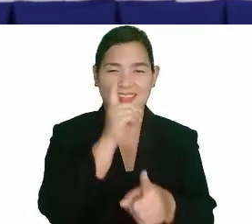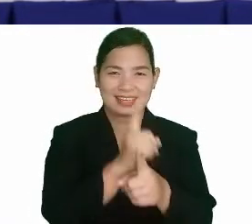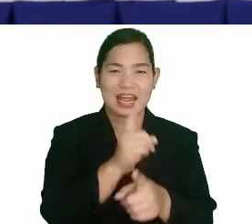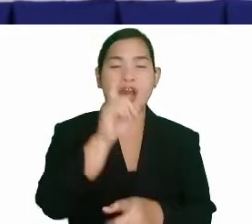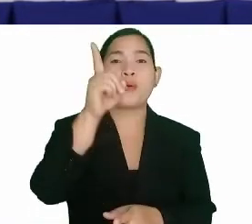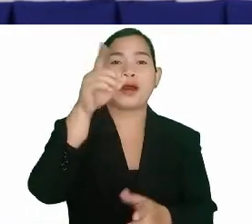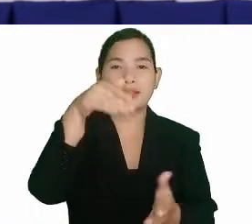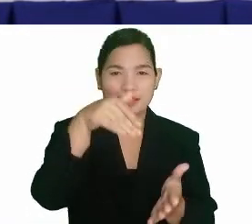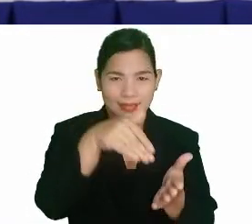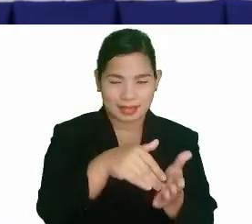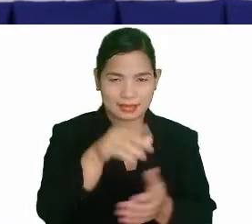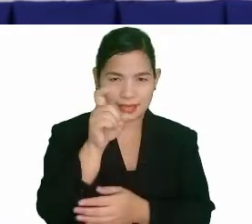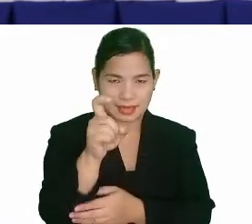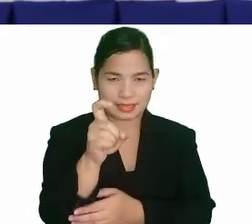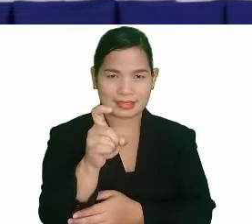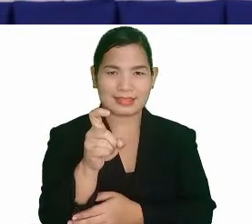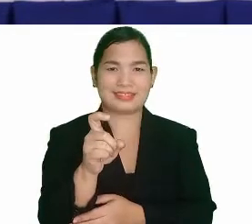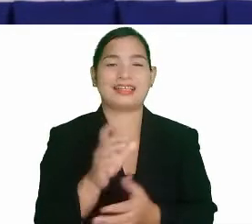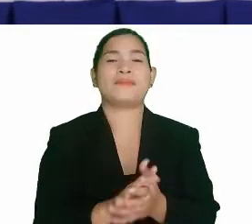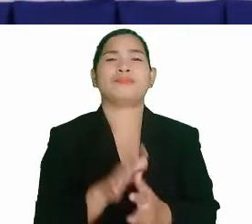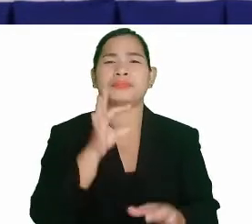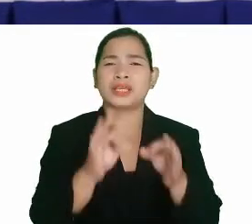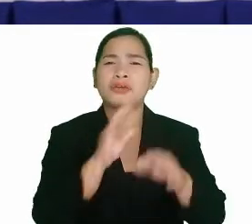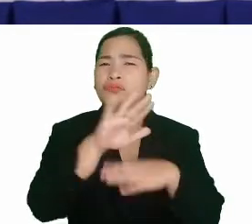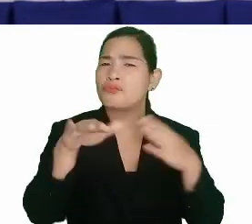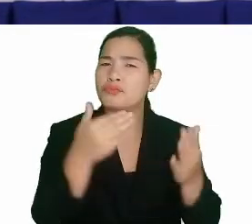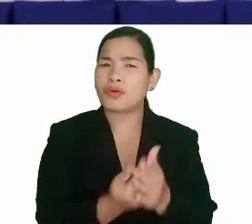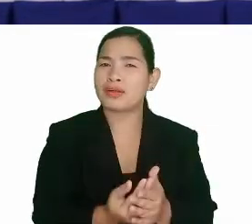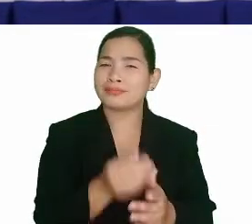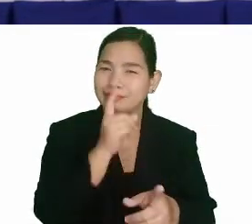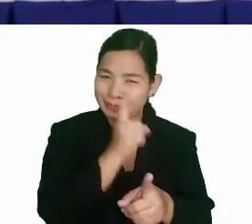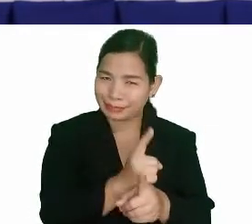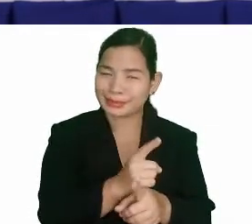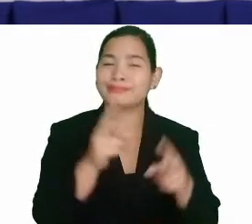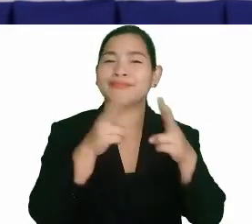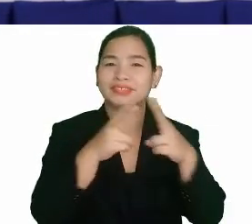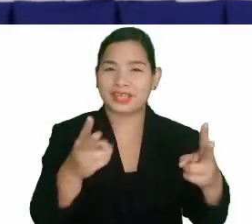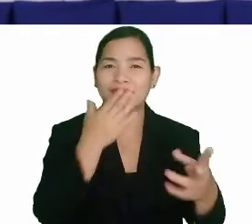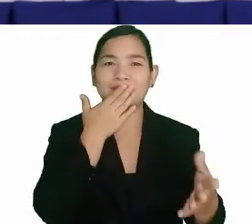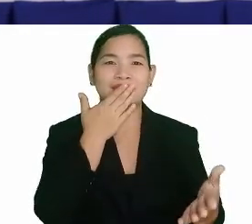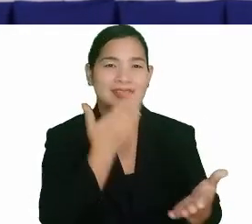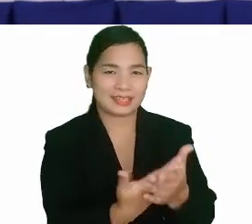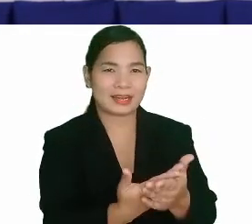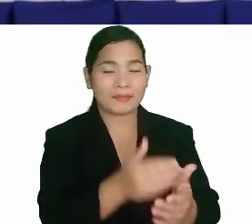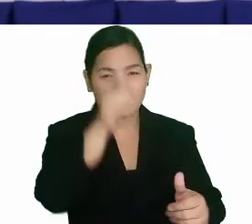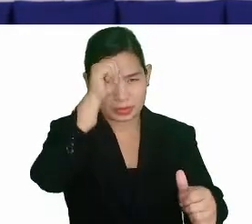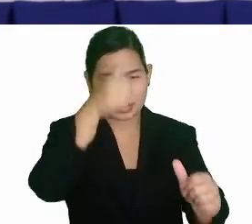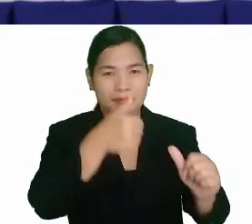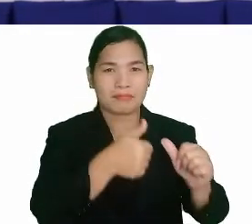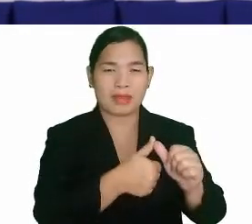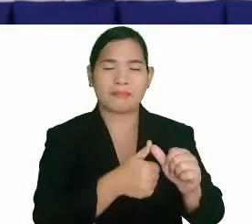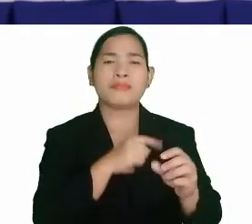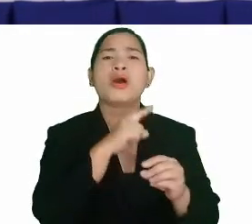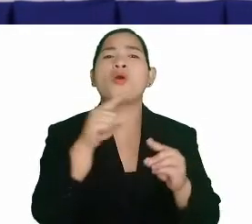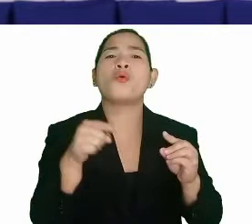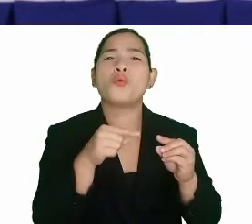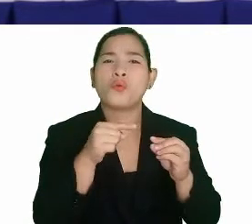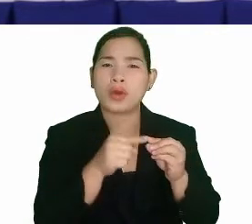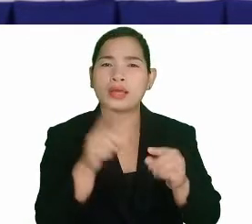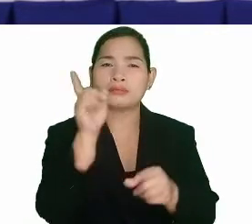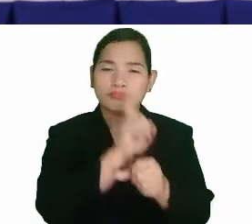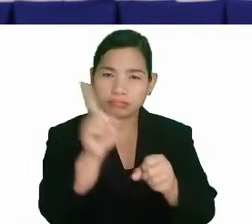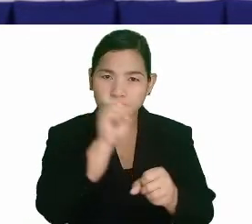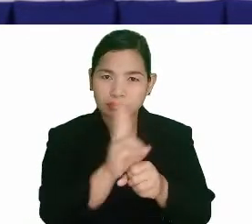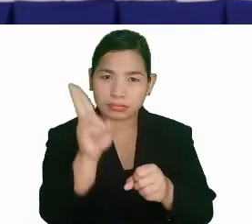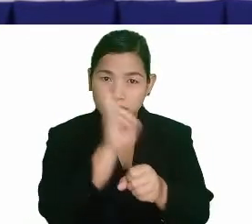1000x. If you got everything right, then good job. Remember that when using a microscope,